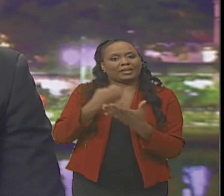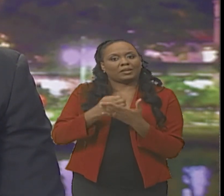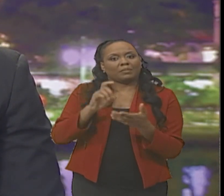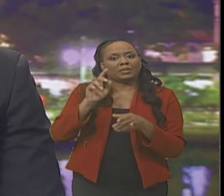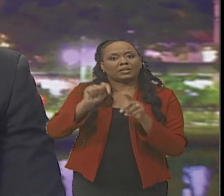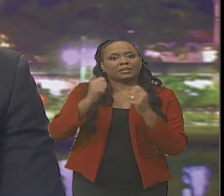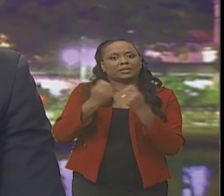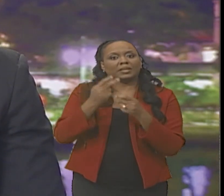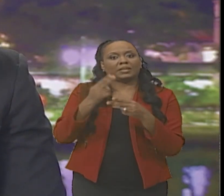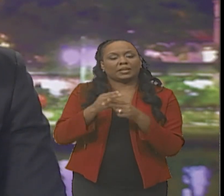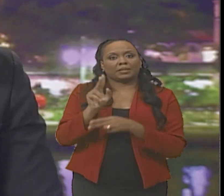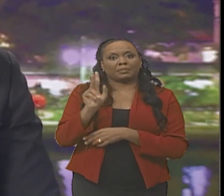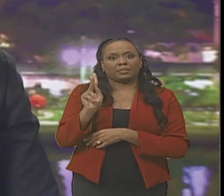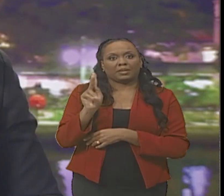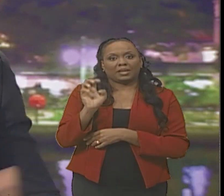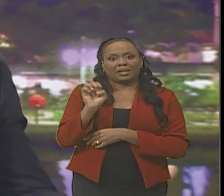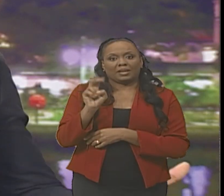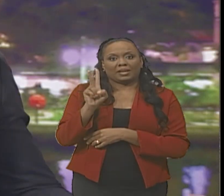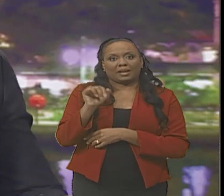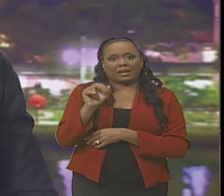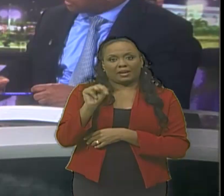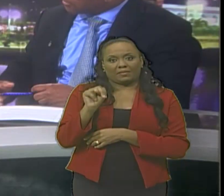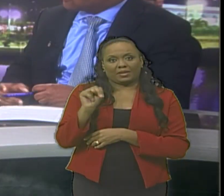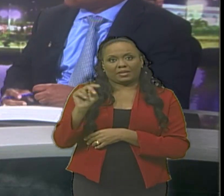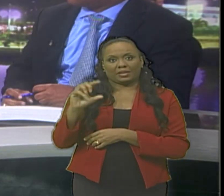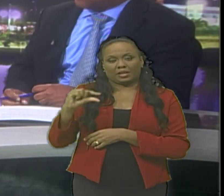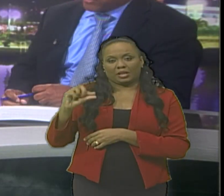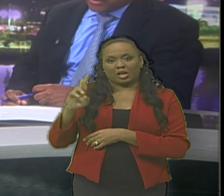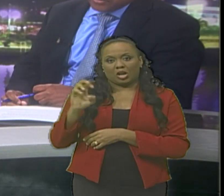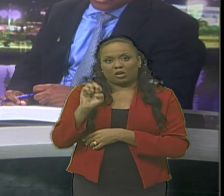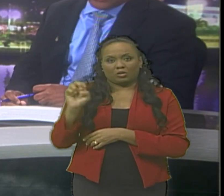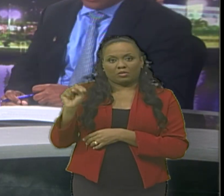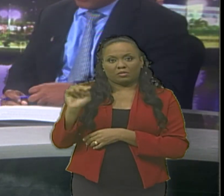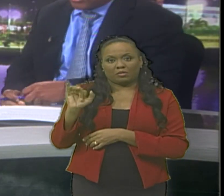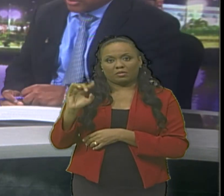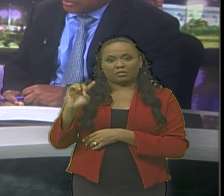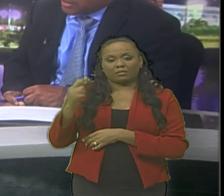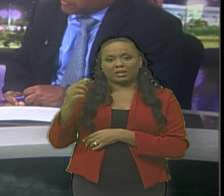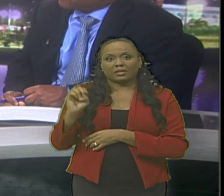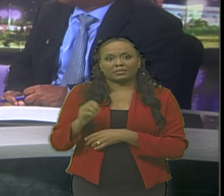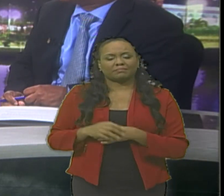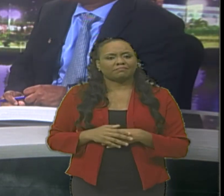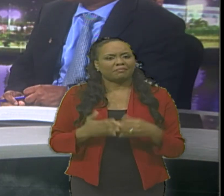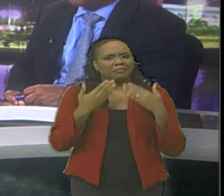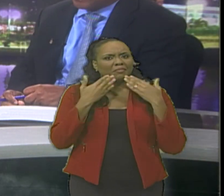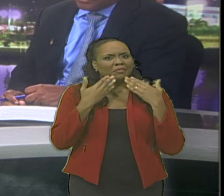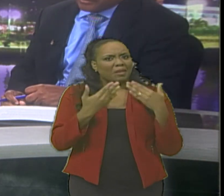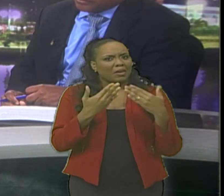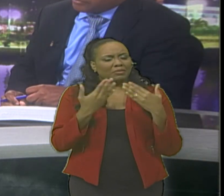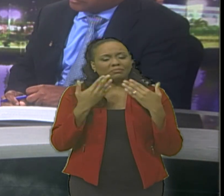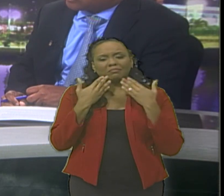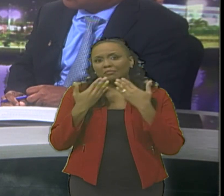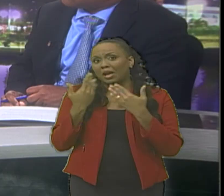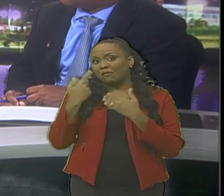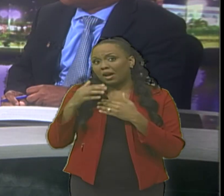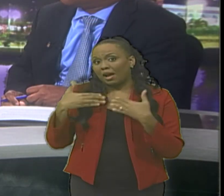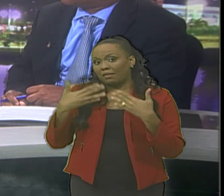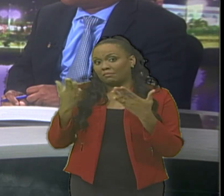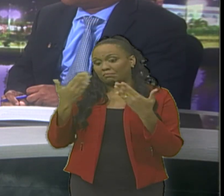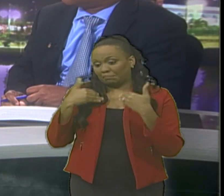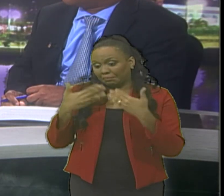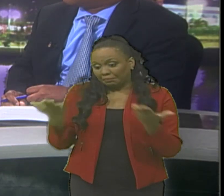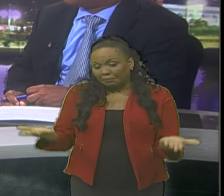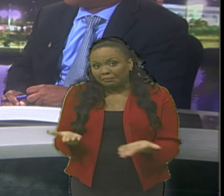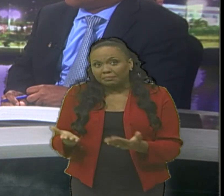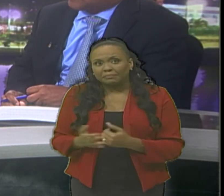Team, Dr. Kevin Greenidge. Dr. Greenidge, welcome and thanks for coming on the news. Thank you. Welcome. Thank you, Shane, and thanks for having me. Okay, Dr. Greenidge, there are many questions, and it'd